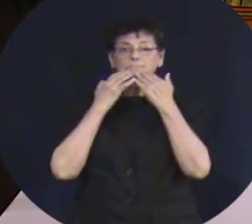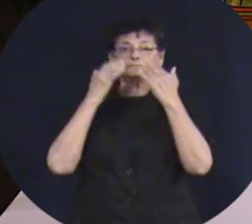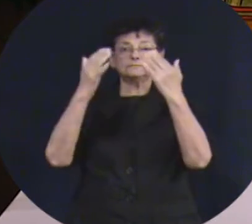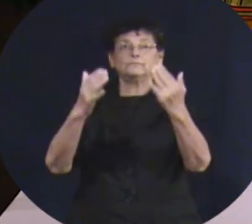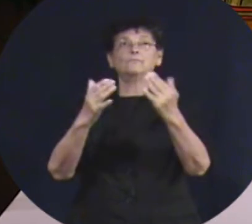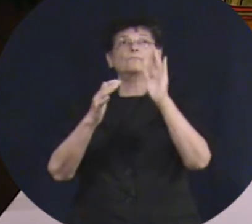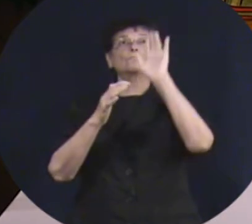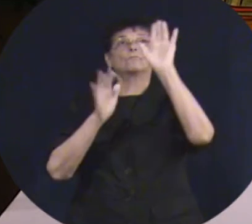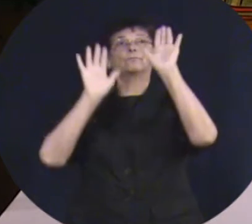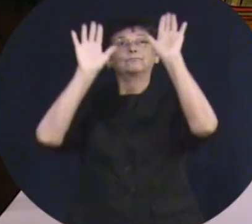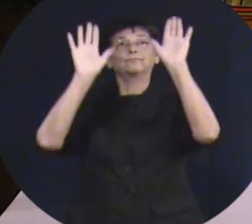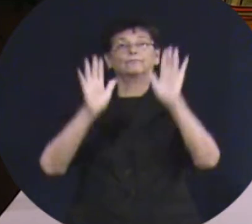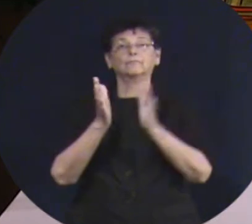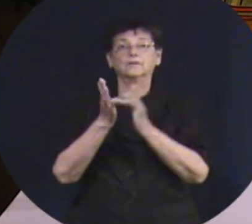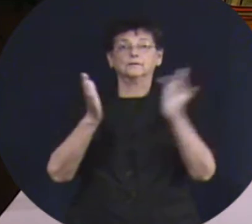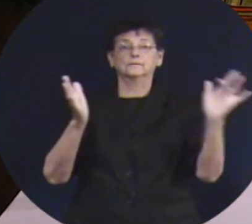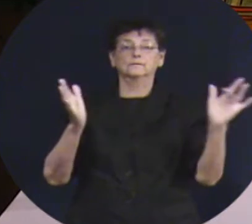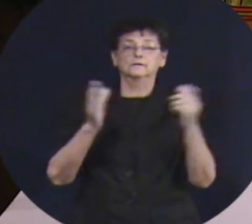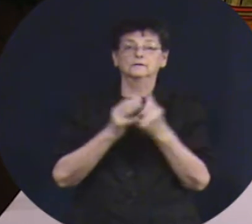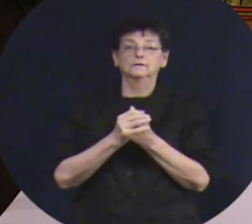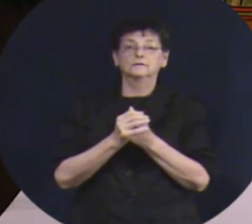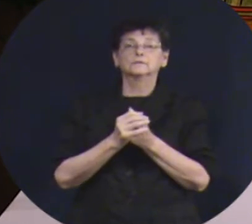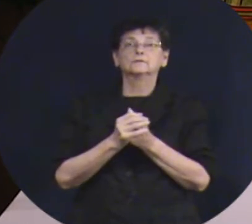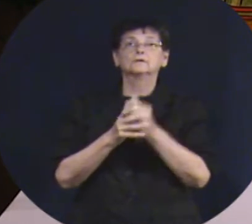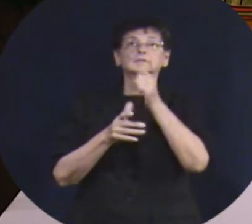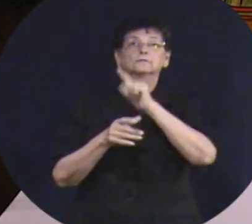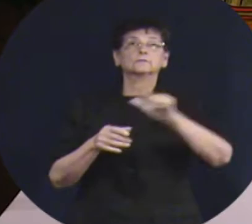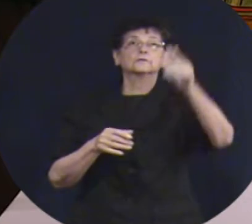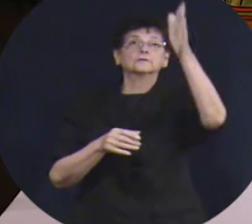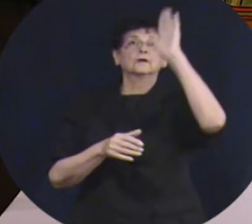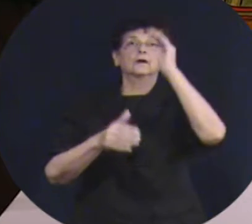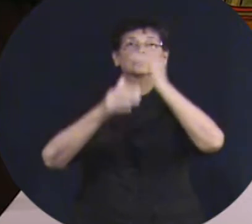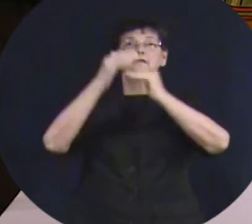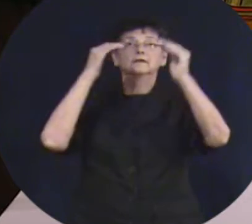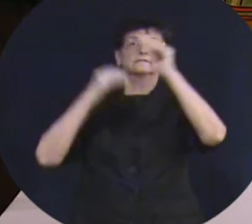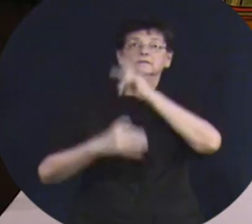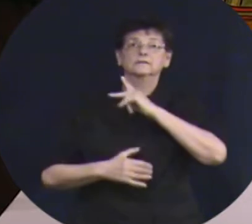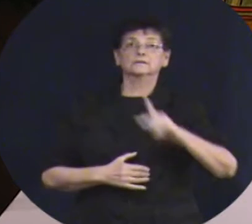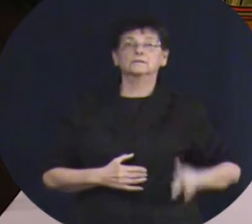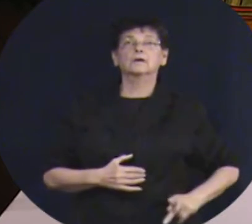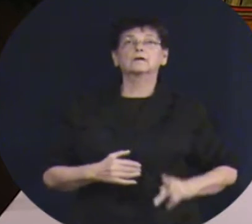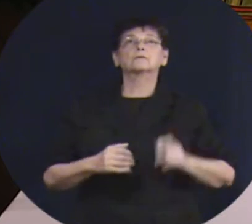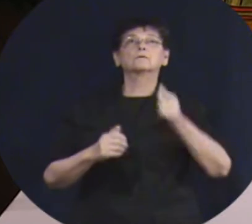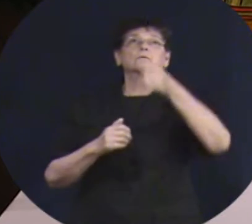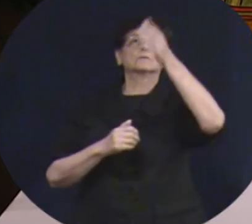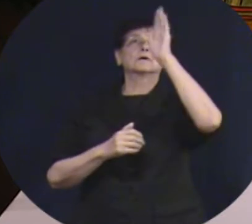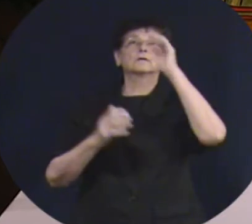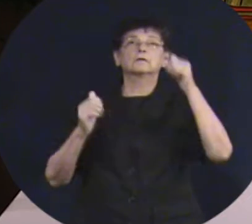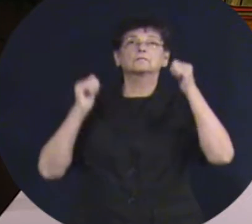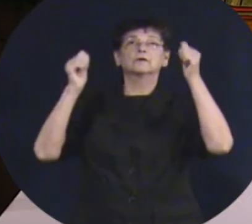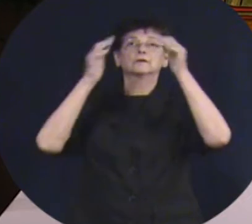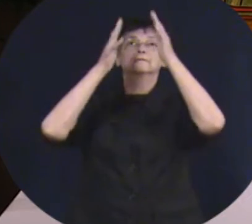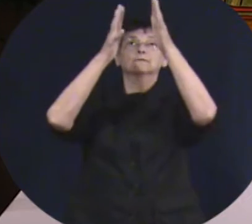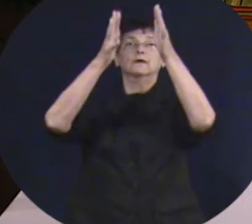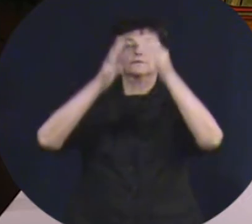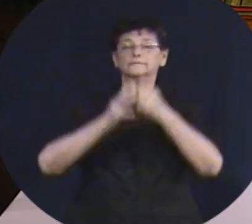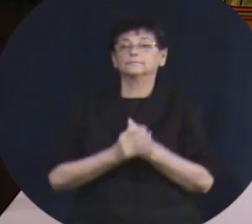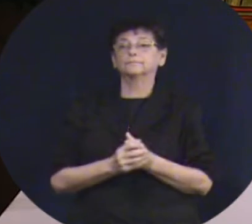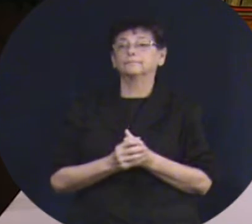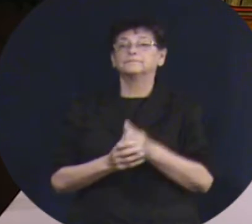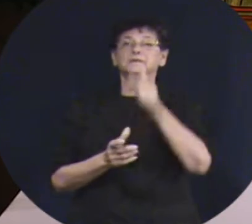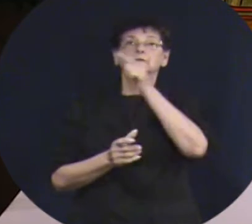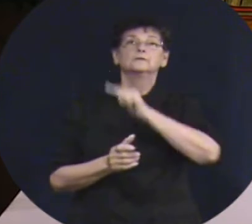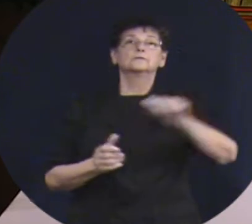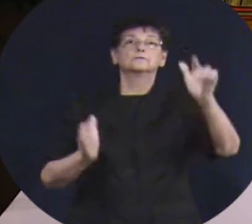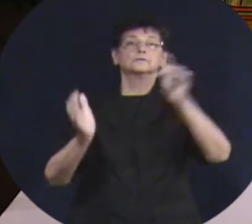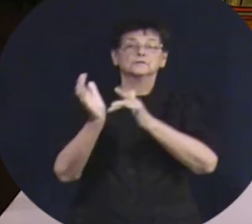you thanks for your great glory. Lord God, Heavenly King, O God, Almighty Father, Lord